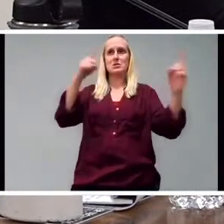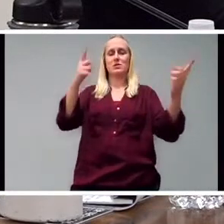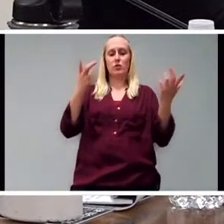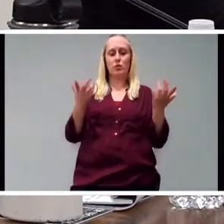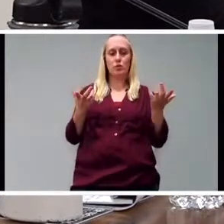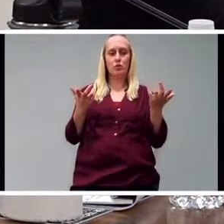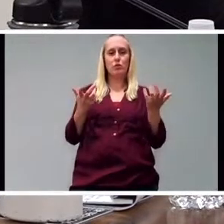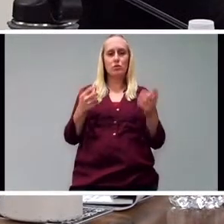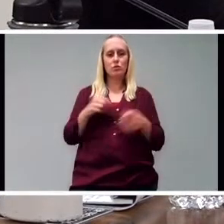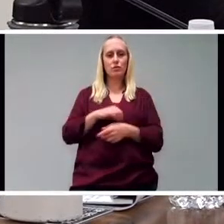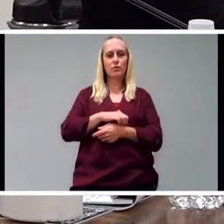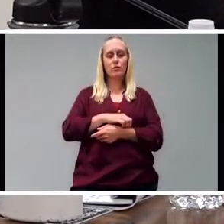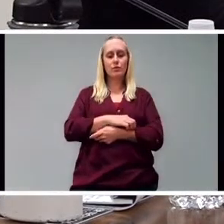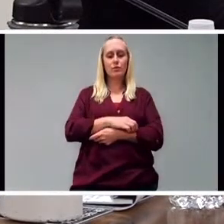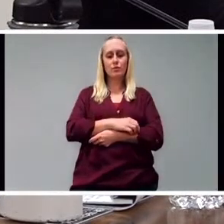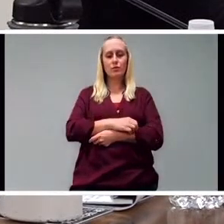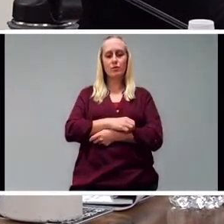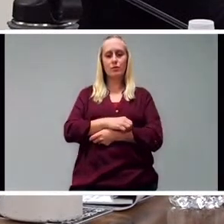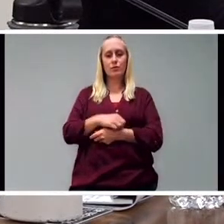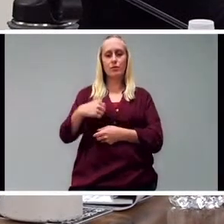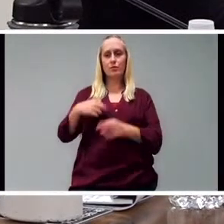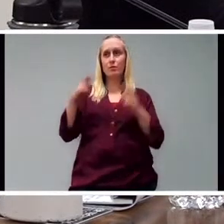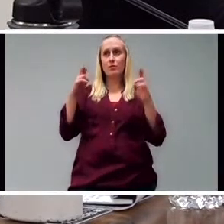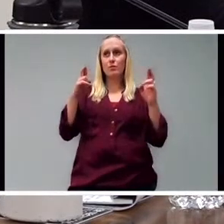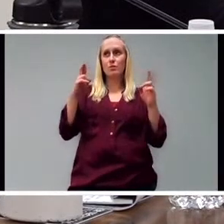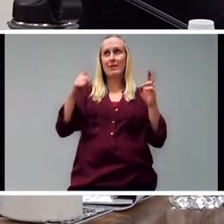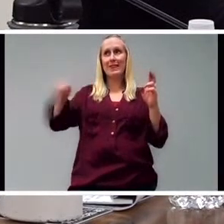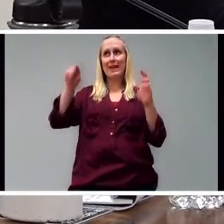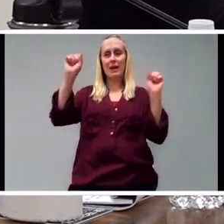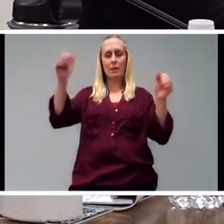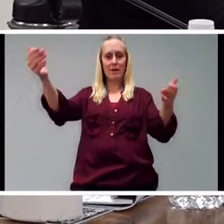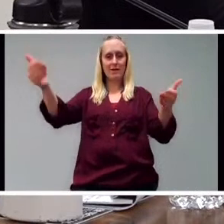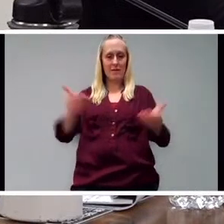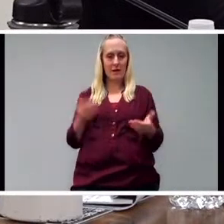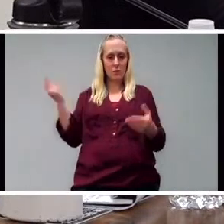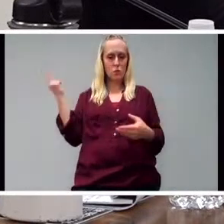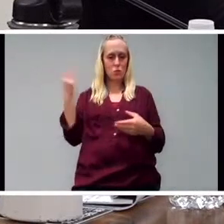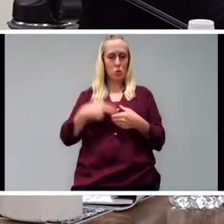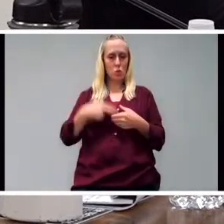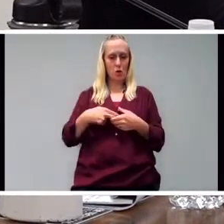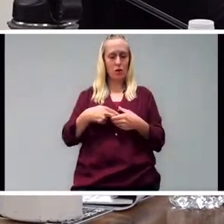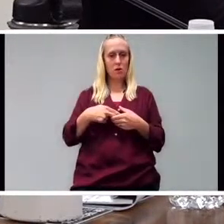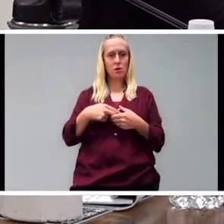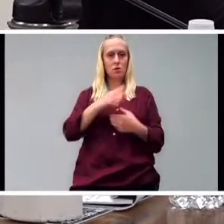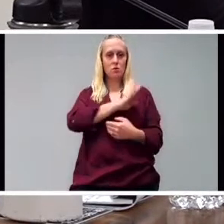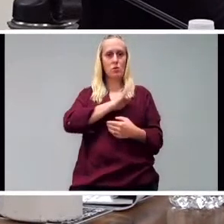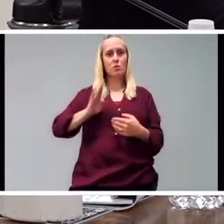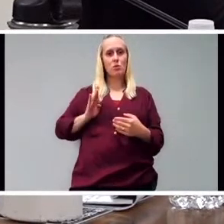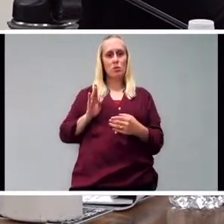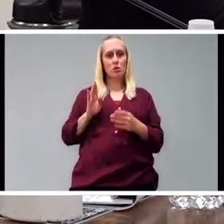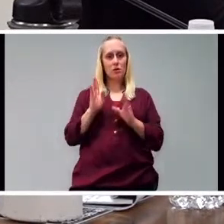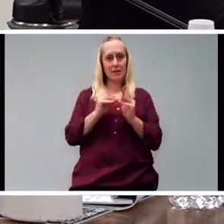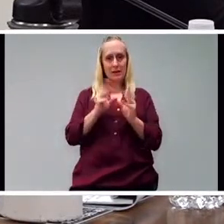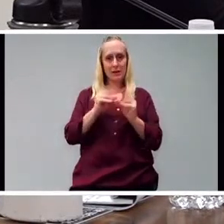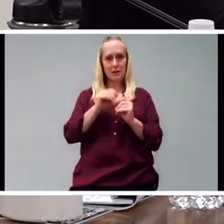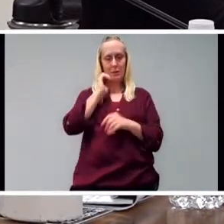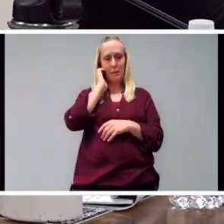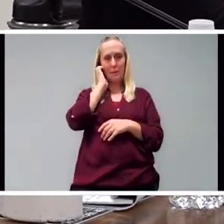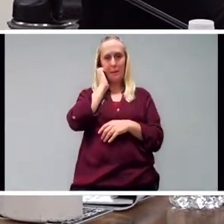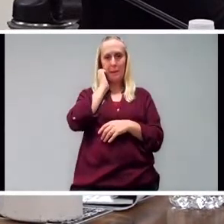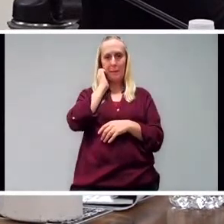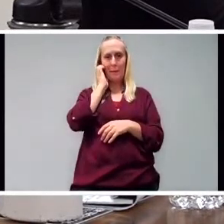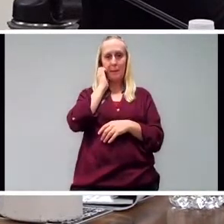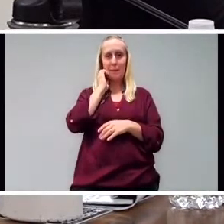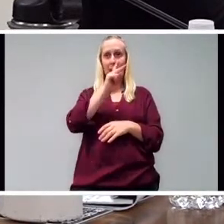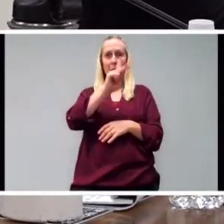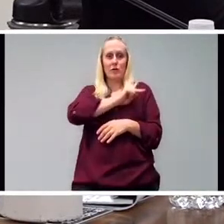And I hope that they can be invited to the board meeting. You know, personally extend